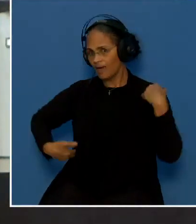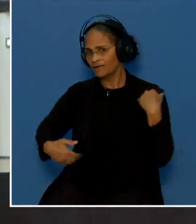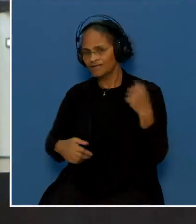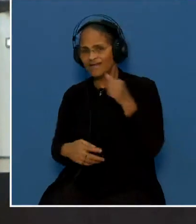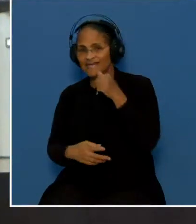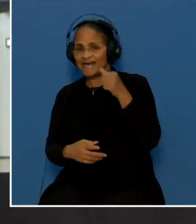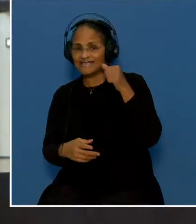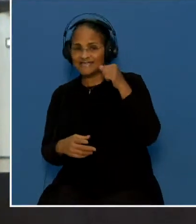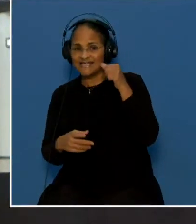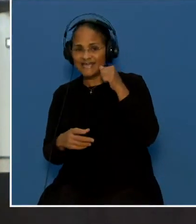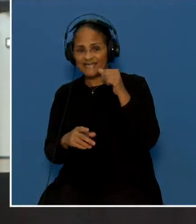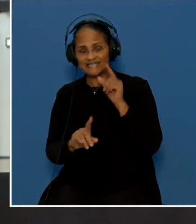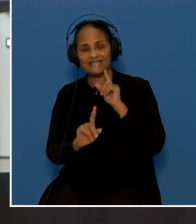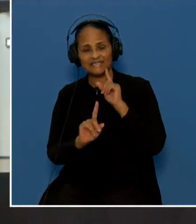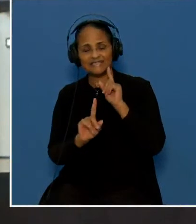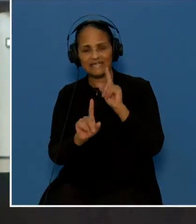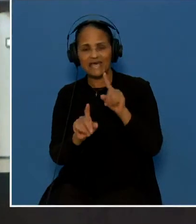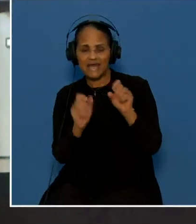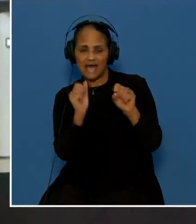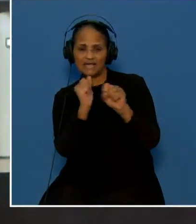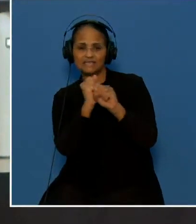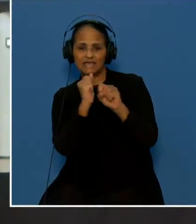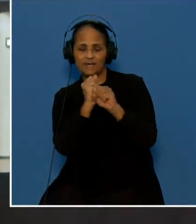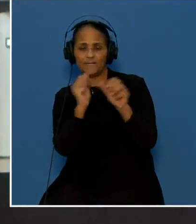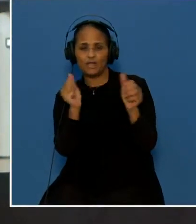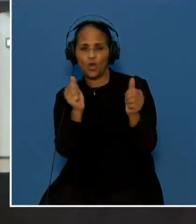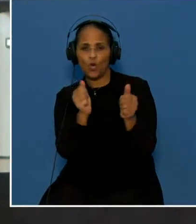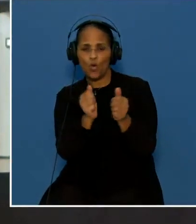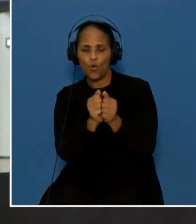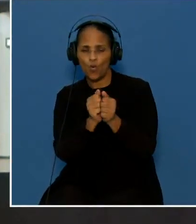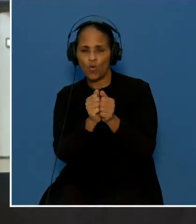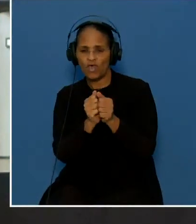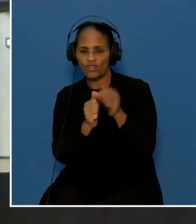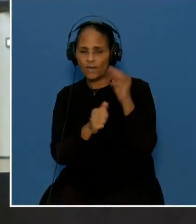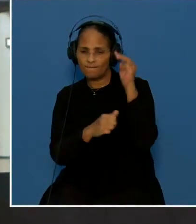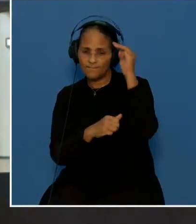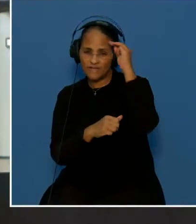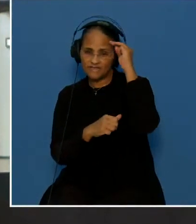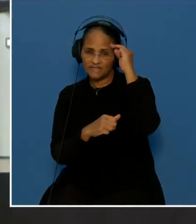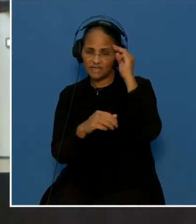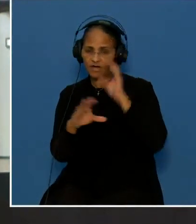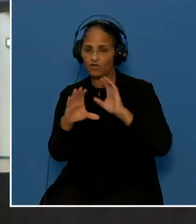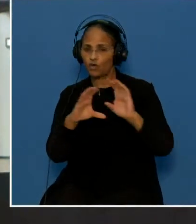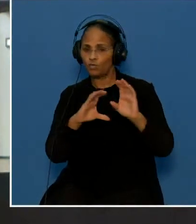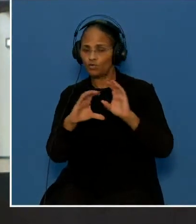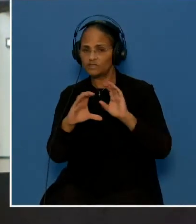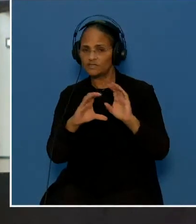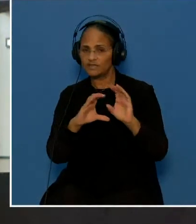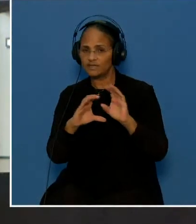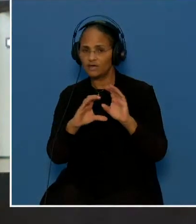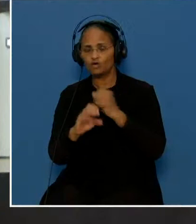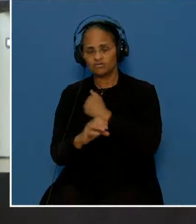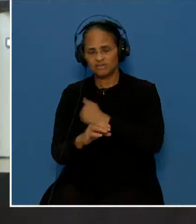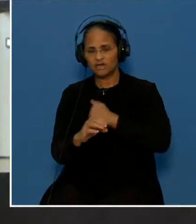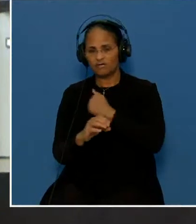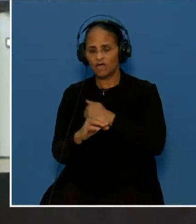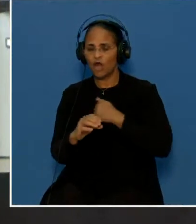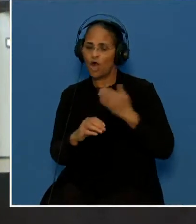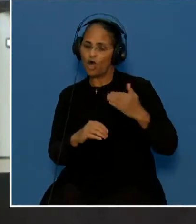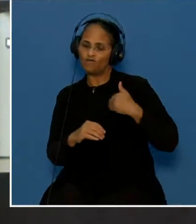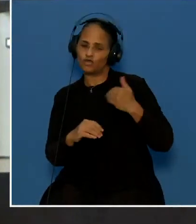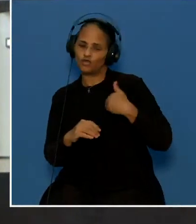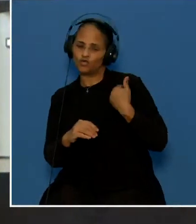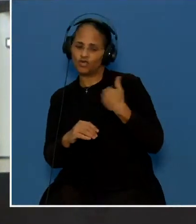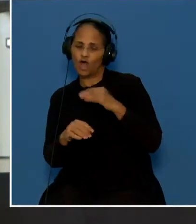I issued a joint press statement with the Minister of the Minister of Youth, Culture,